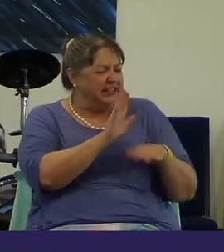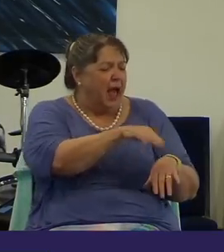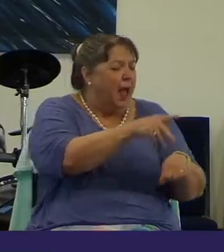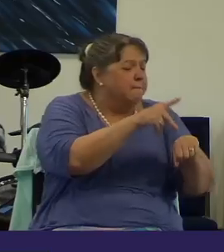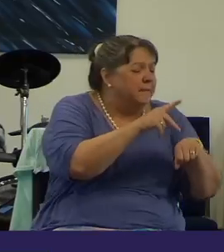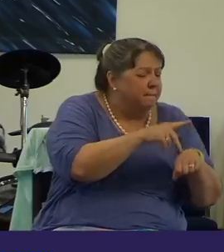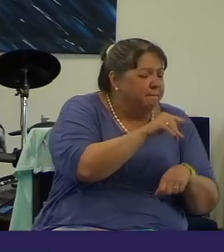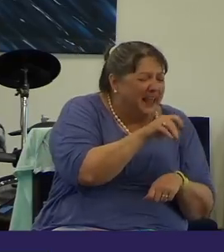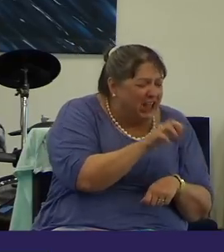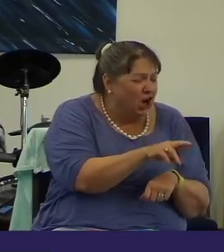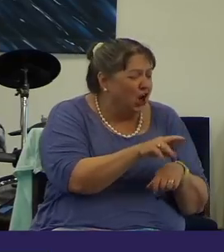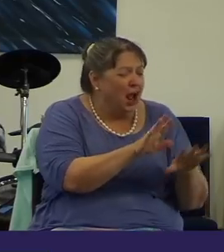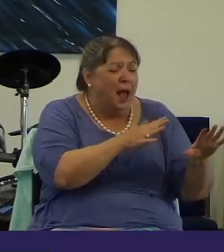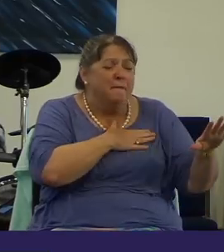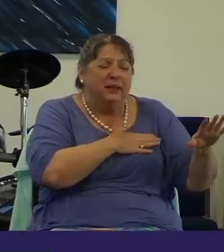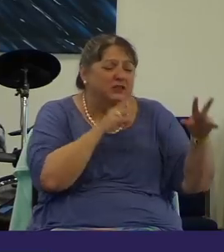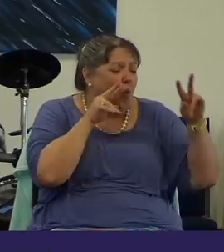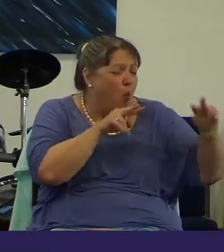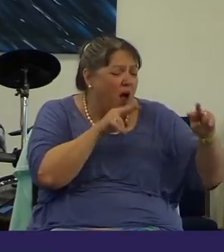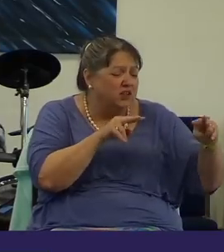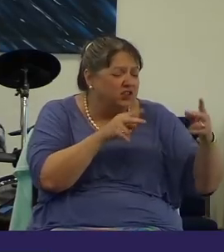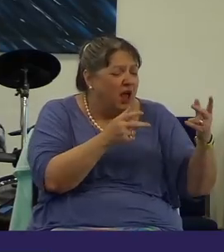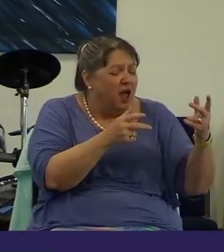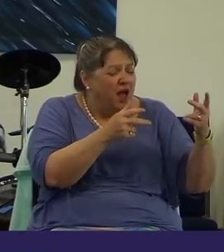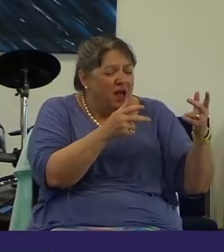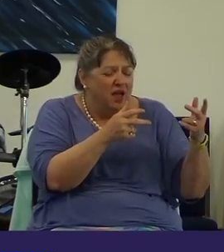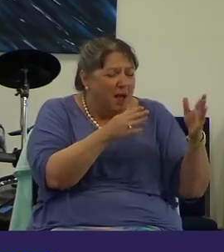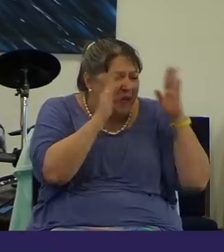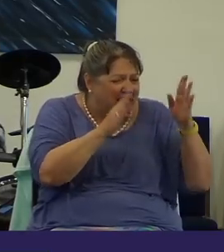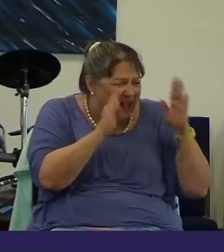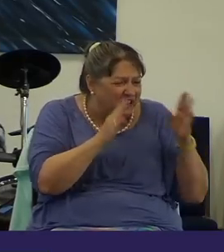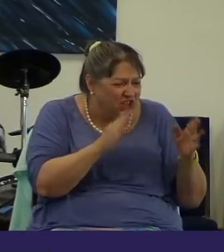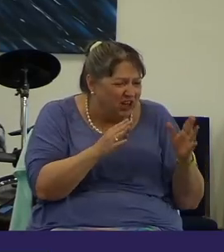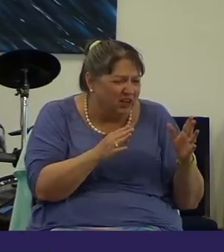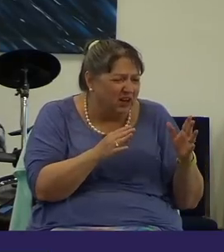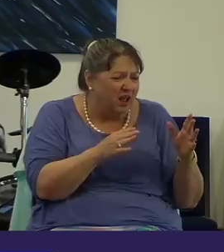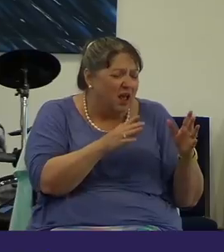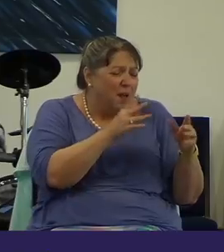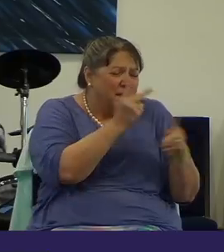He says the spirit is willing, but the flesh is weak.